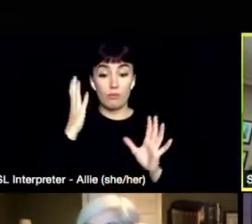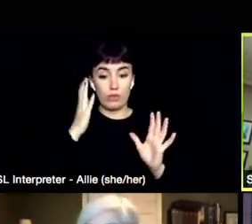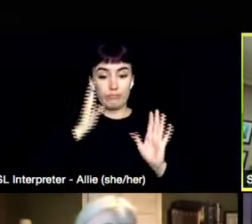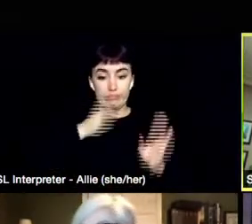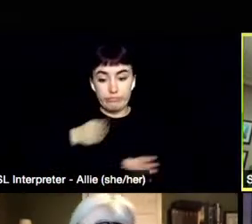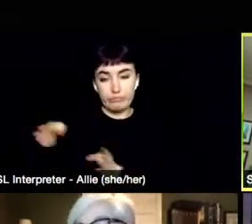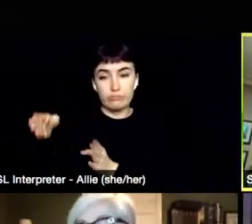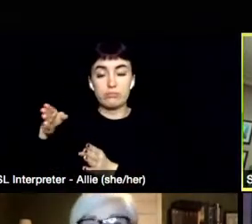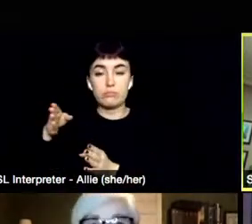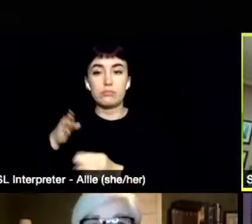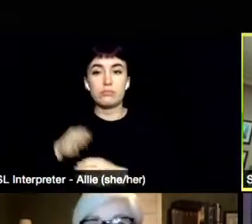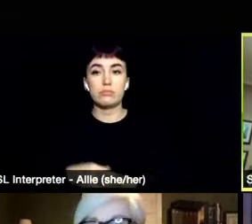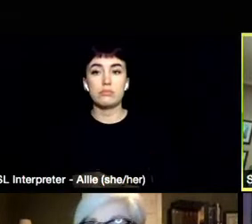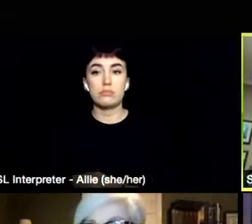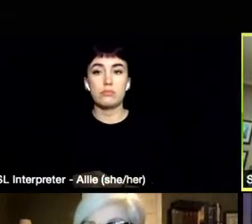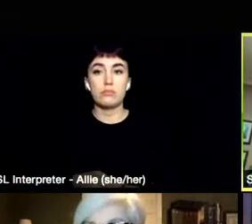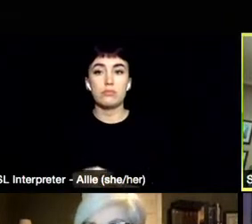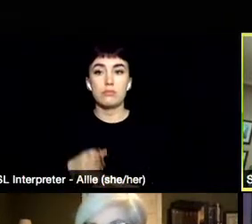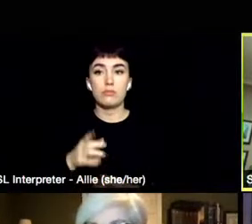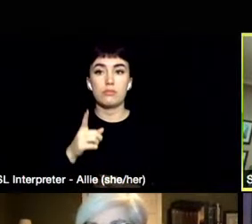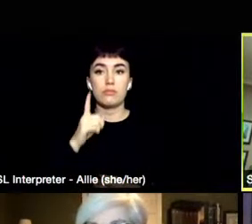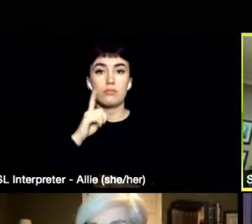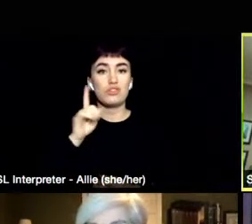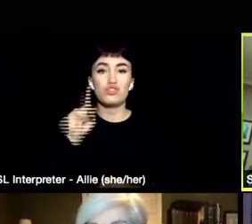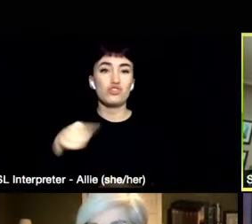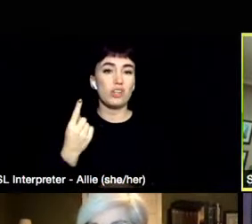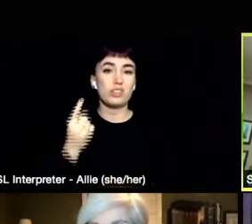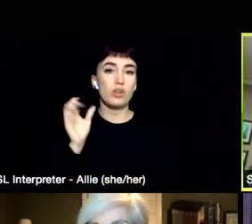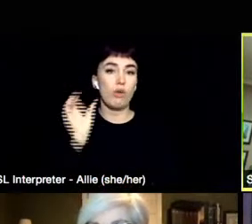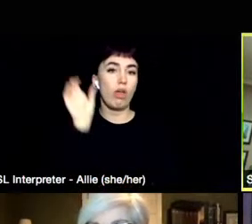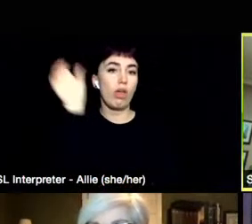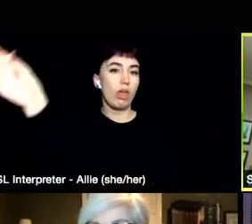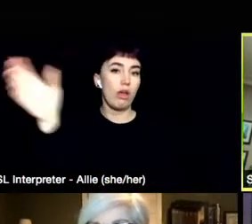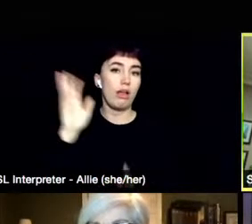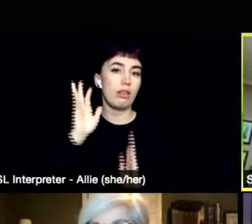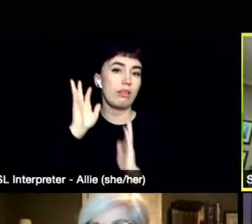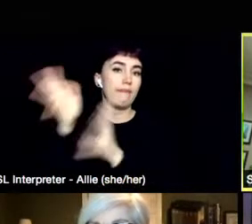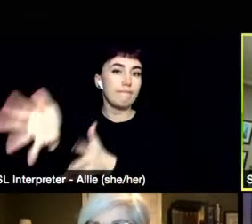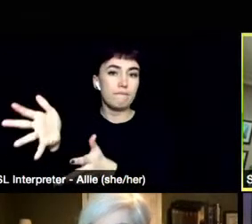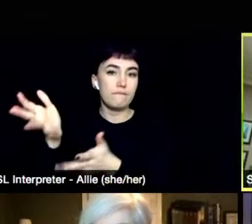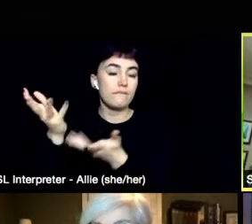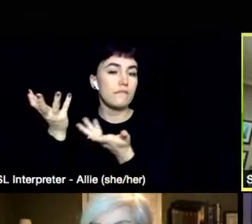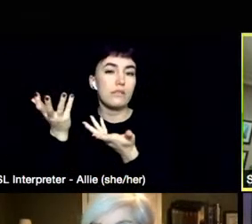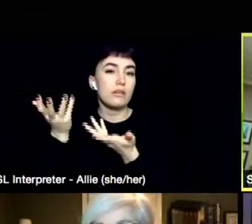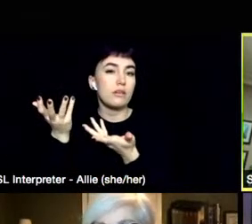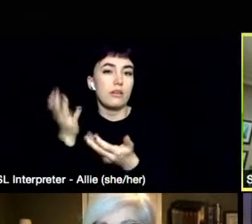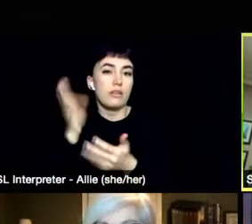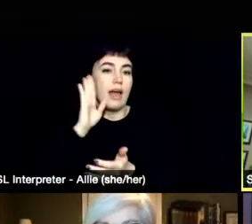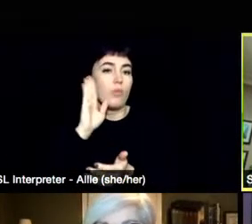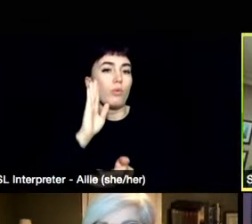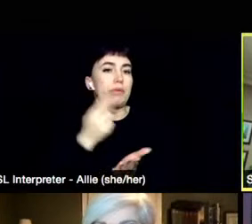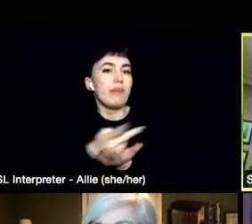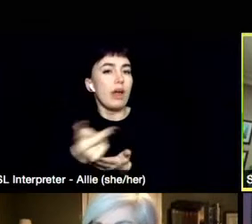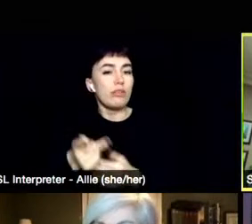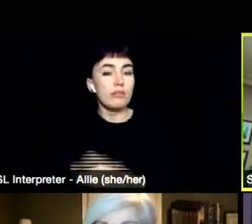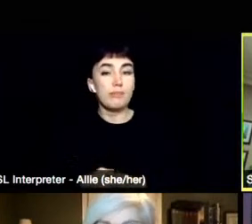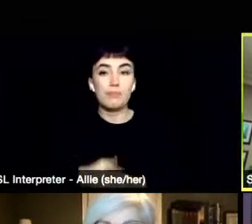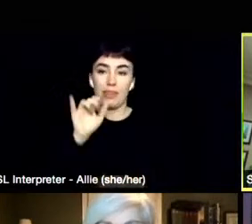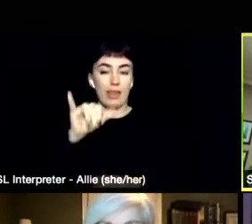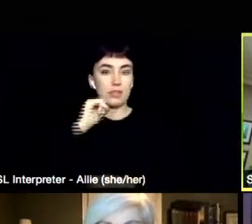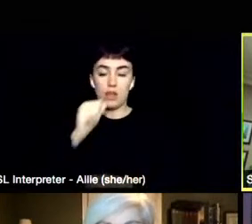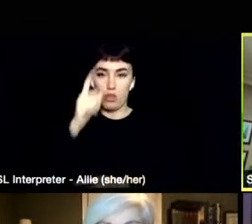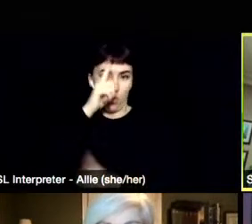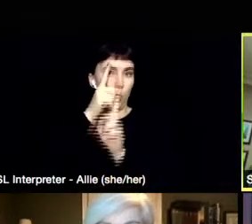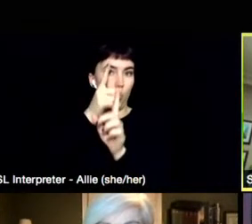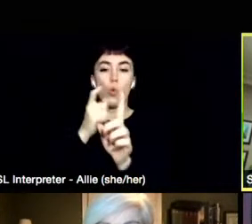this plan to throw it on a shelf where it would gather dust, we would have failed. That's not why